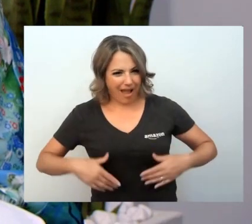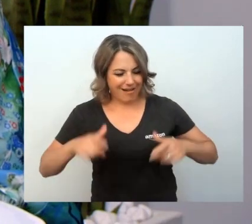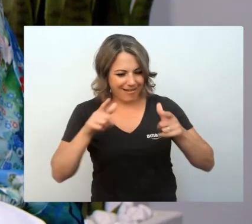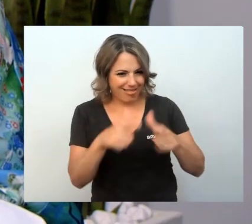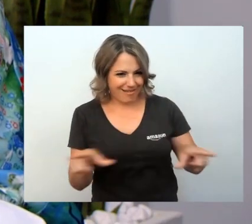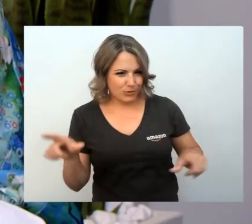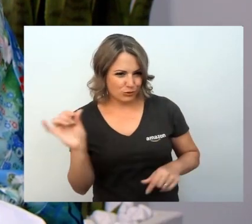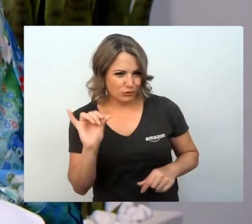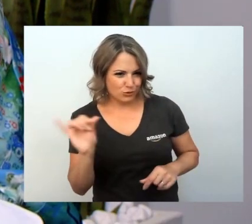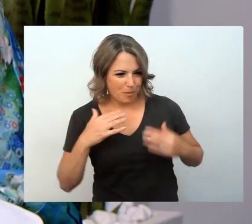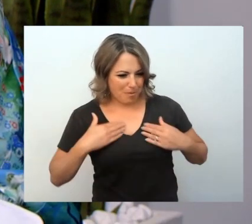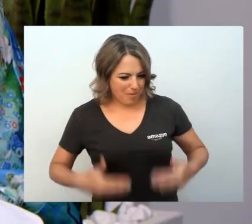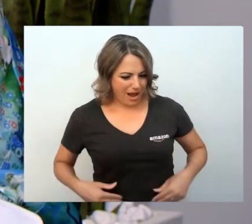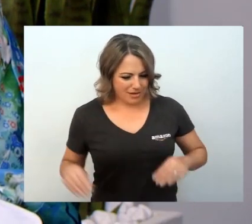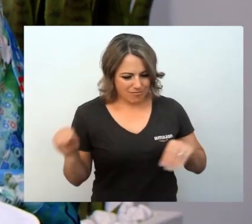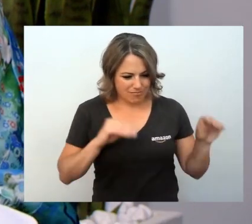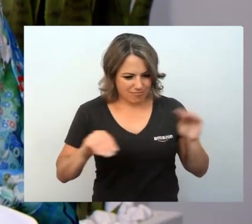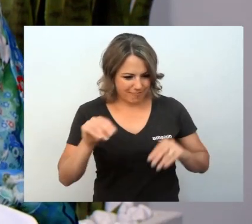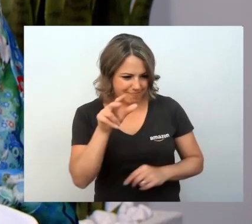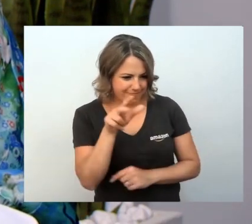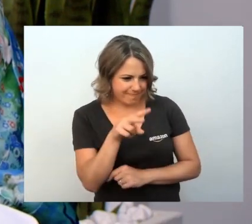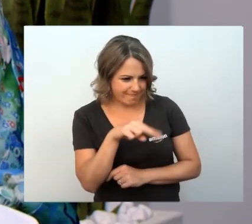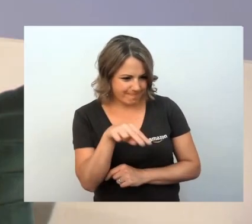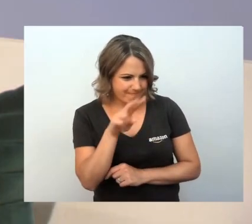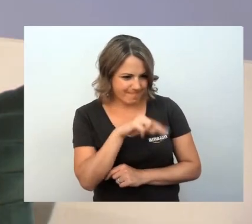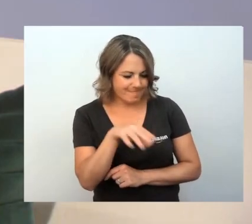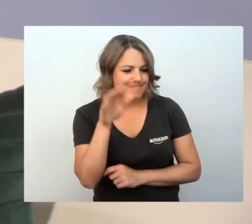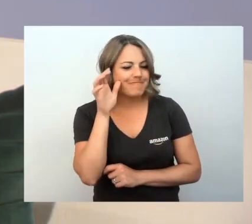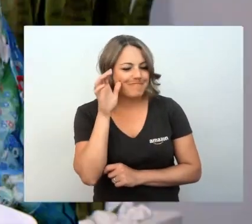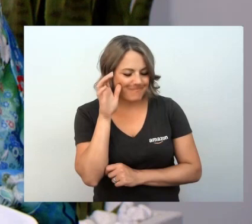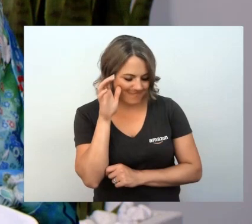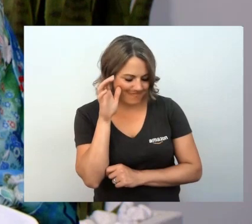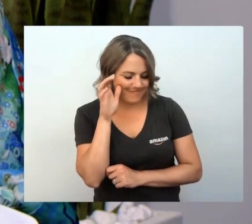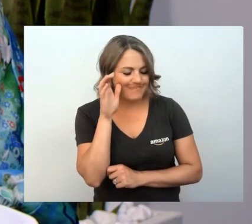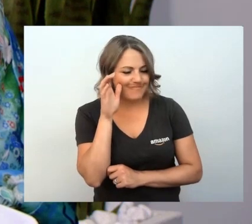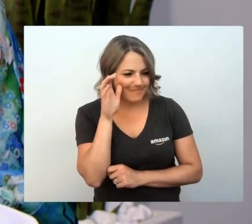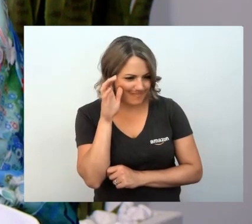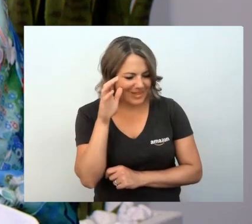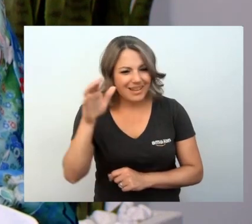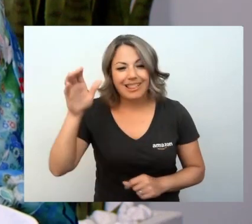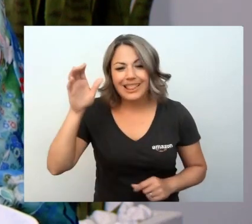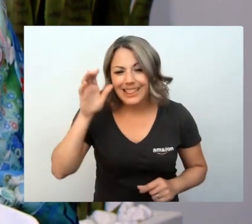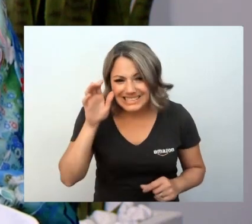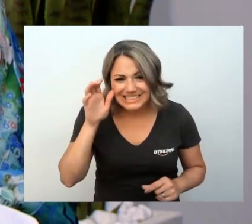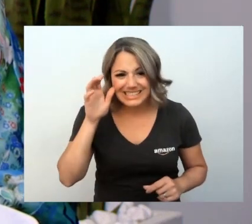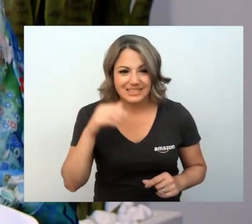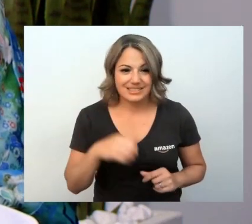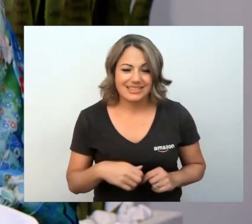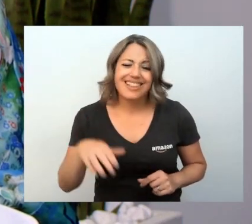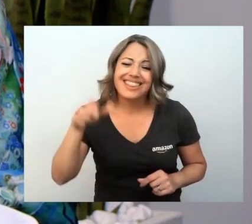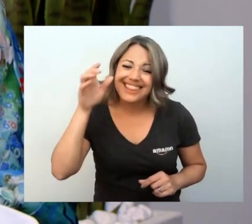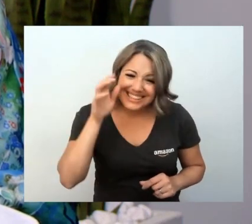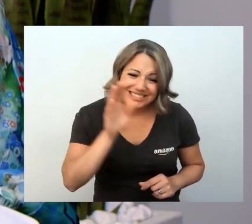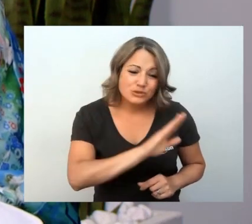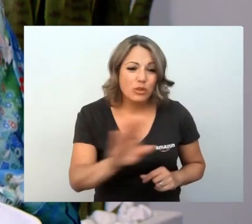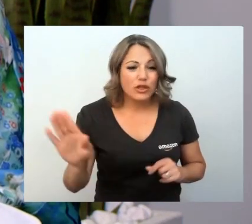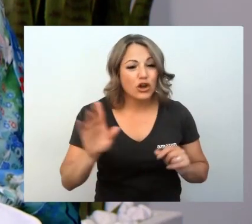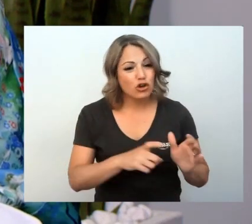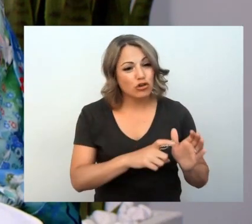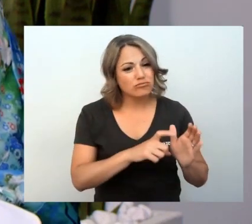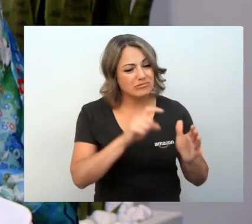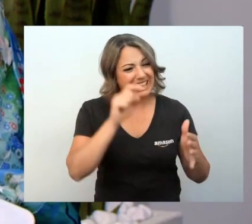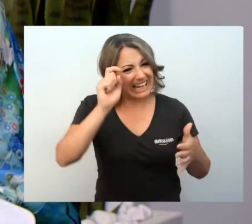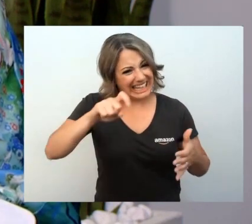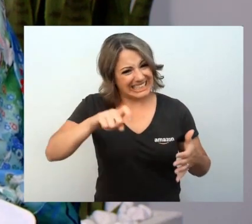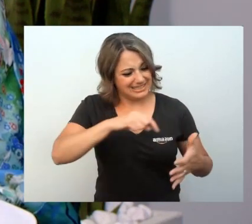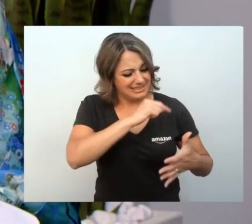listening. Right. And I think that that's important, to listen to your customer, listen to your client, understand what their needs are, and then from